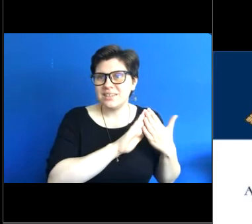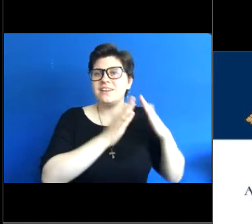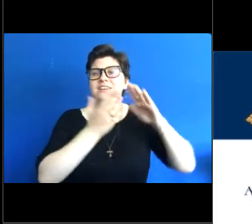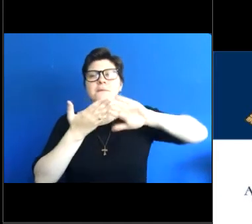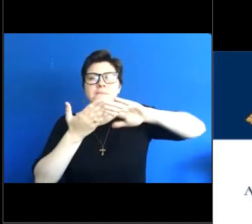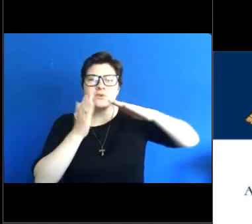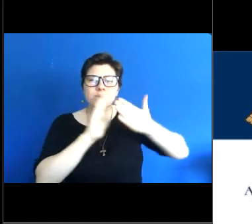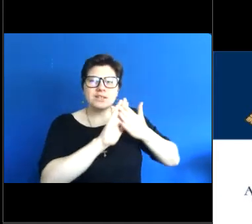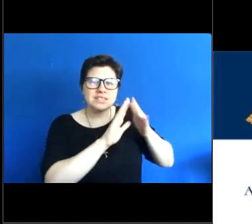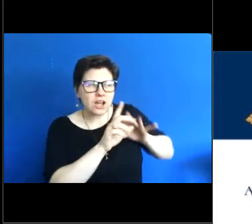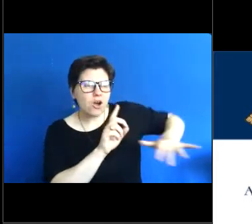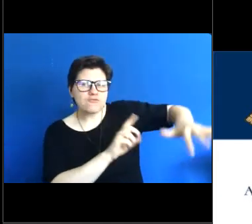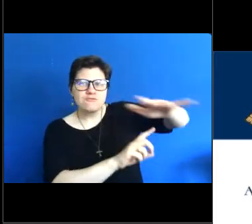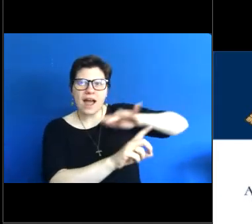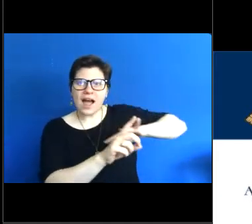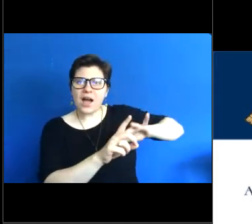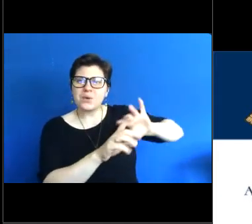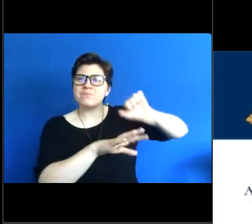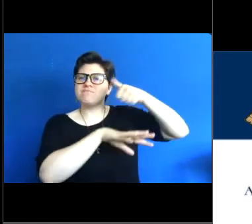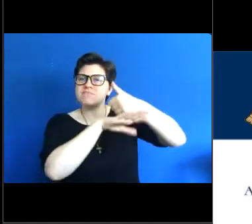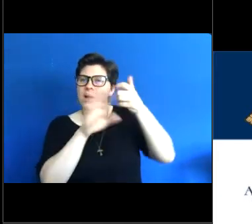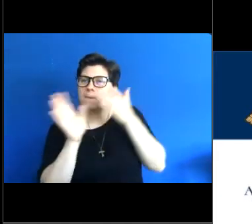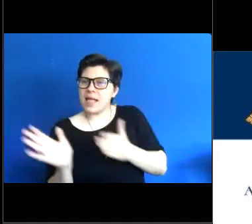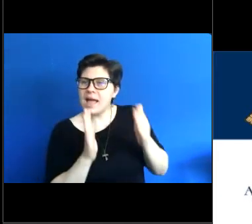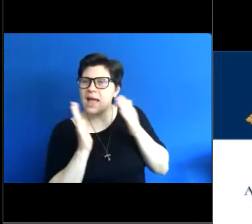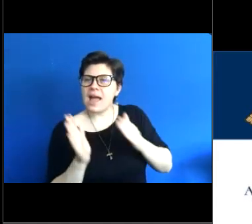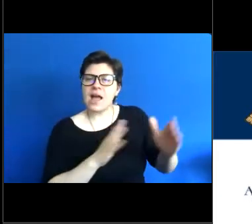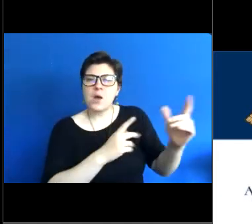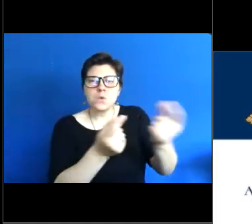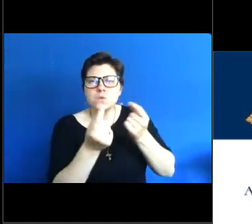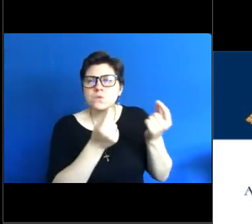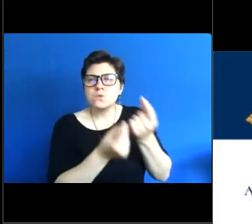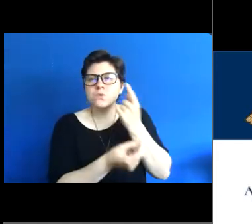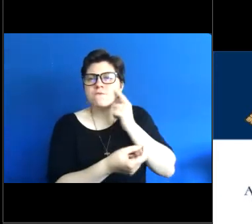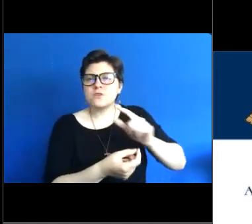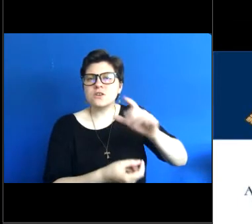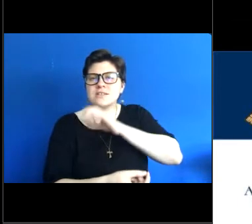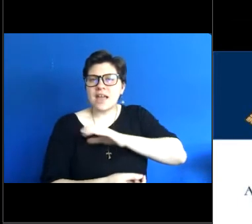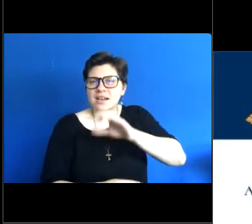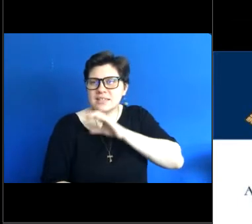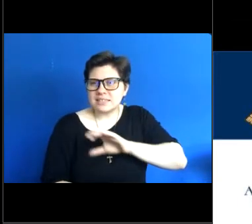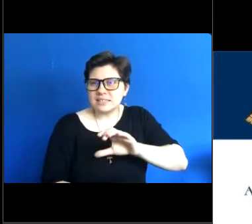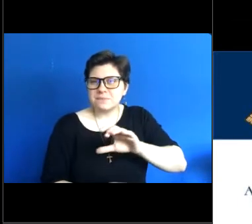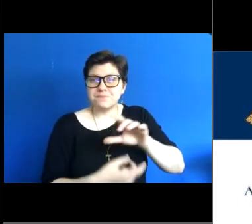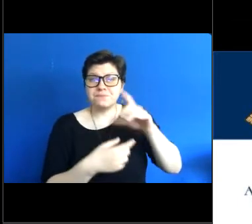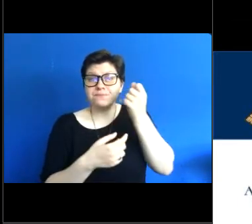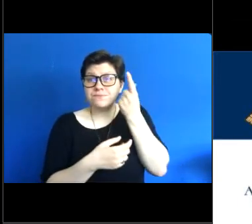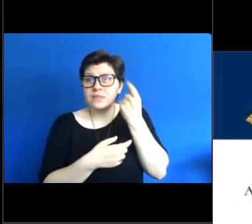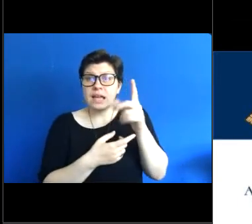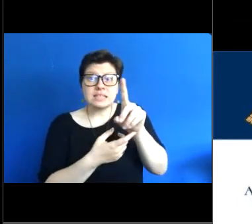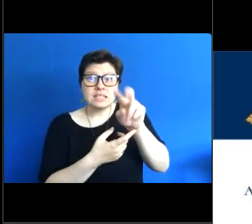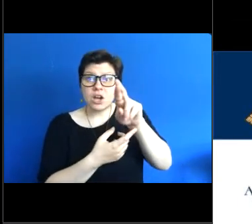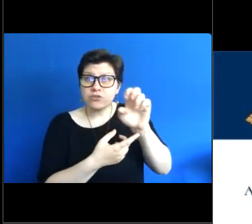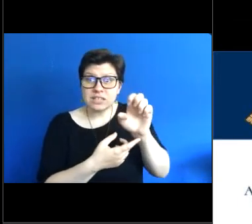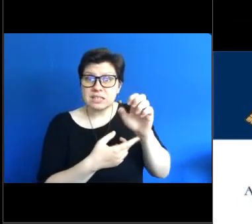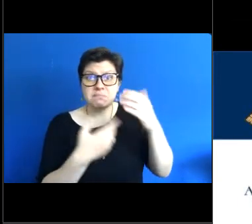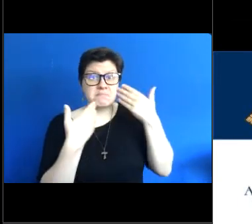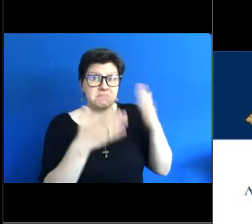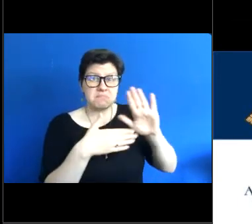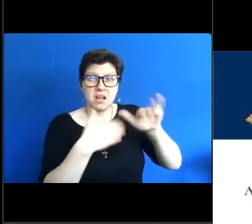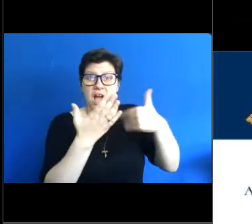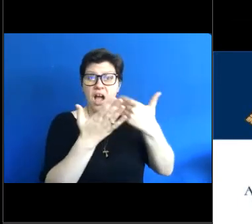around her came up with a plan for her catechesis. And again, the DRE did not know all the answers,